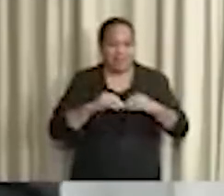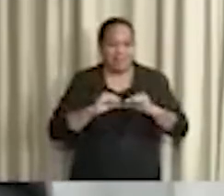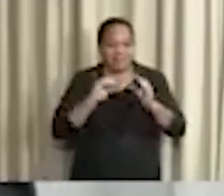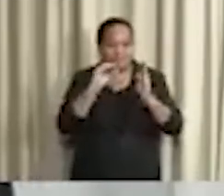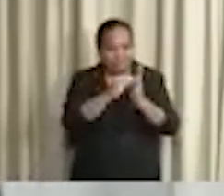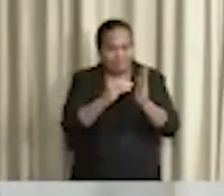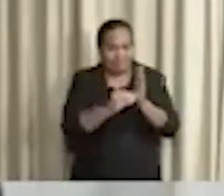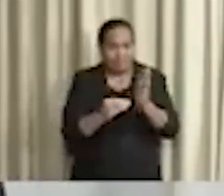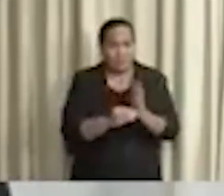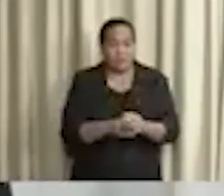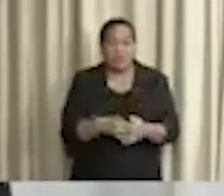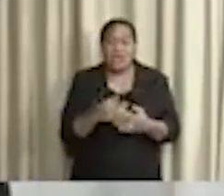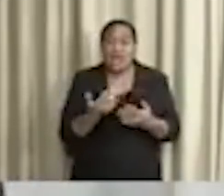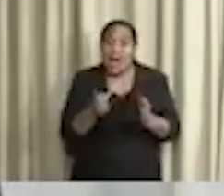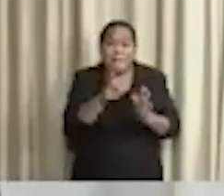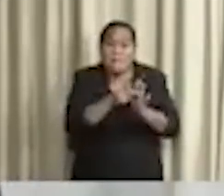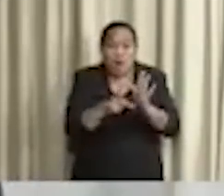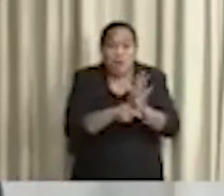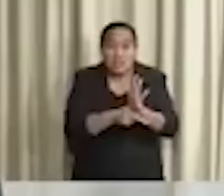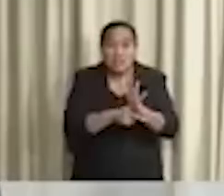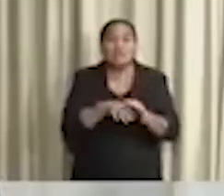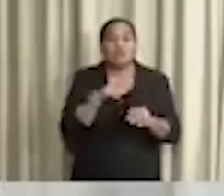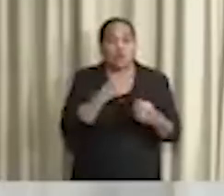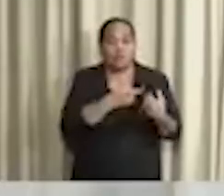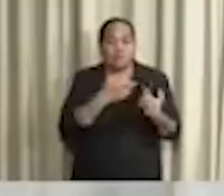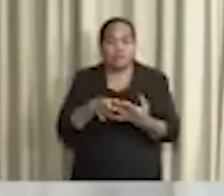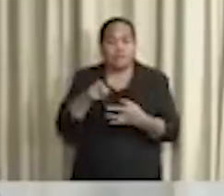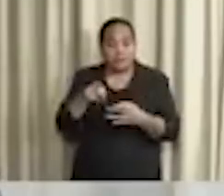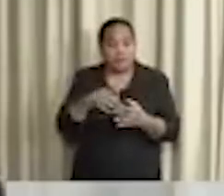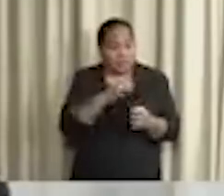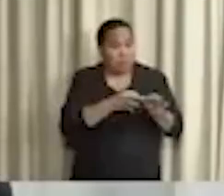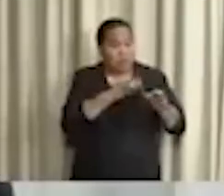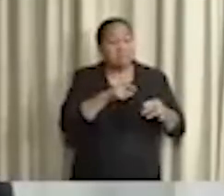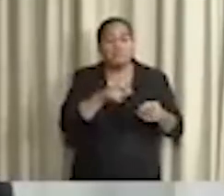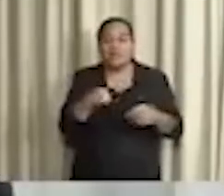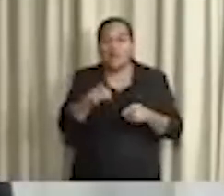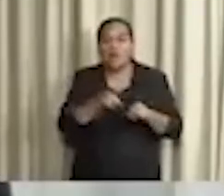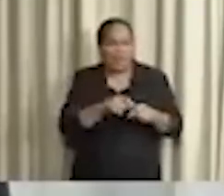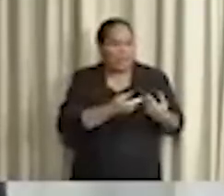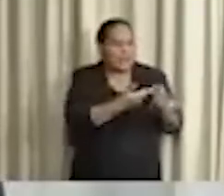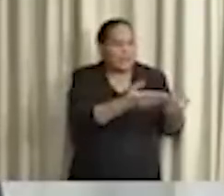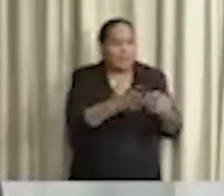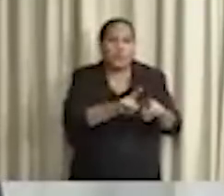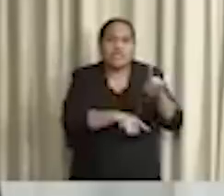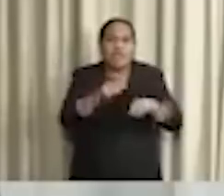Policies determined by Cabinet must then be actioned by the ministers and their respective ministries.